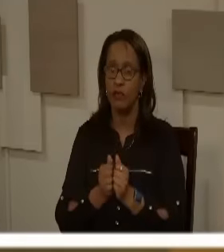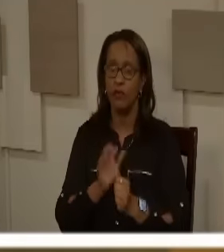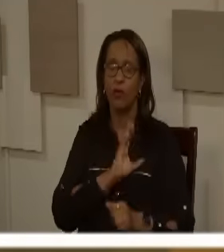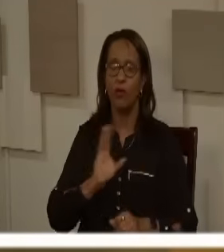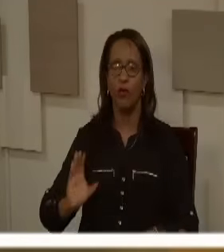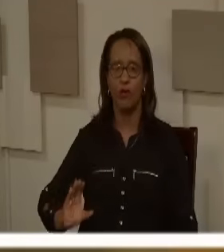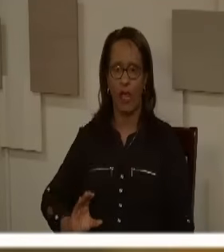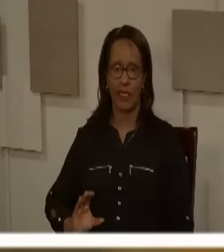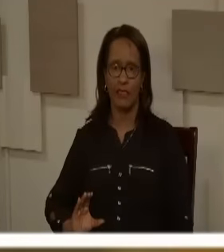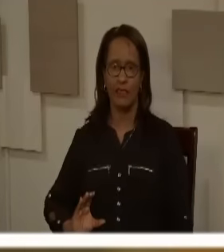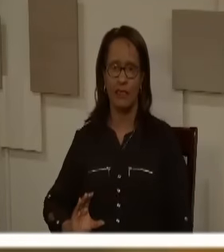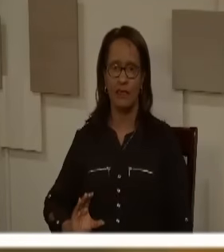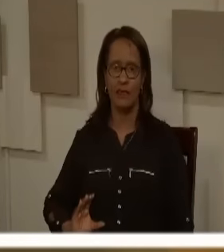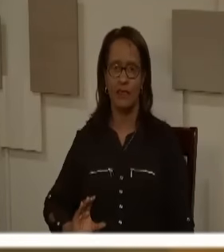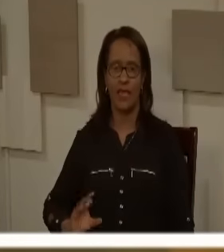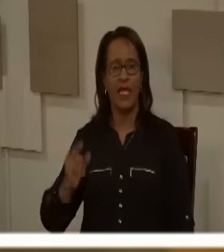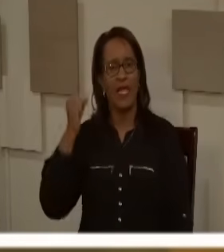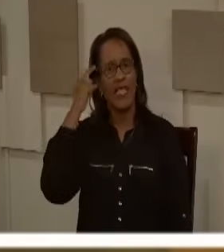say anything.